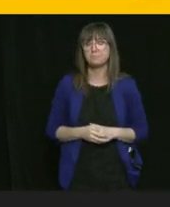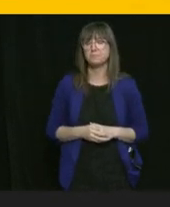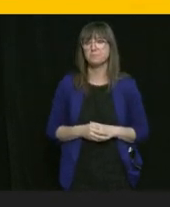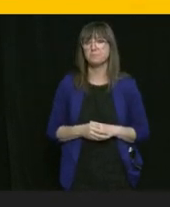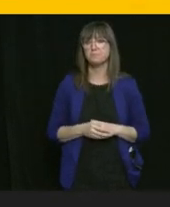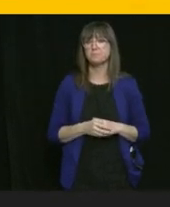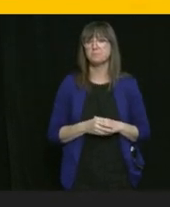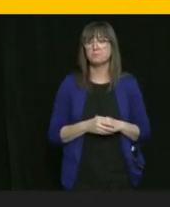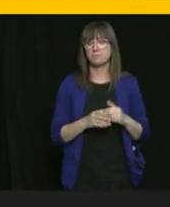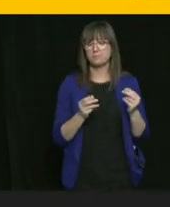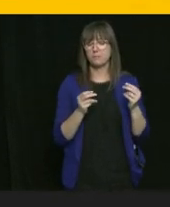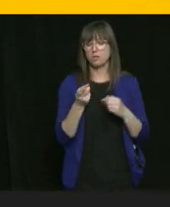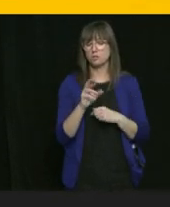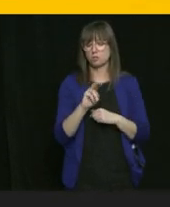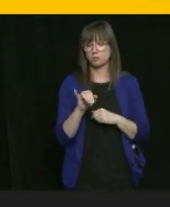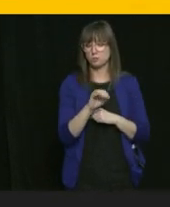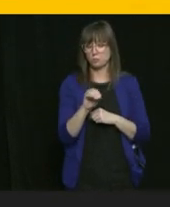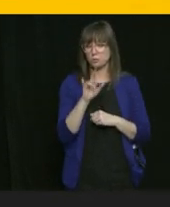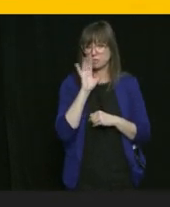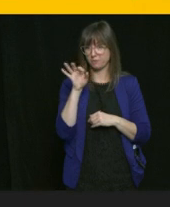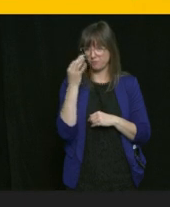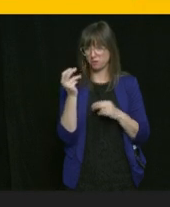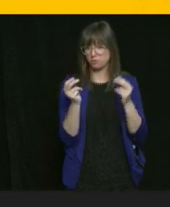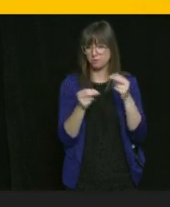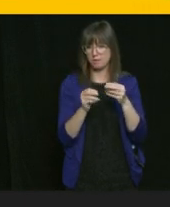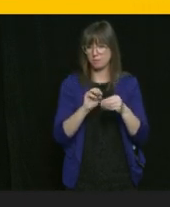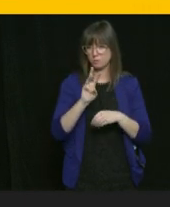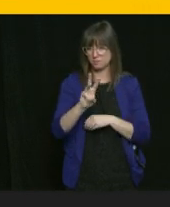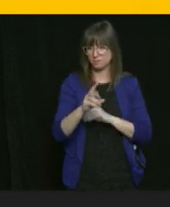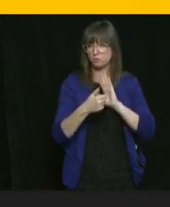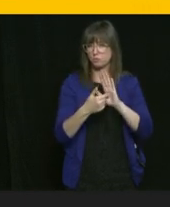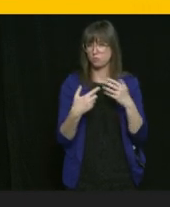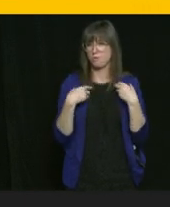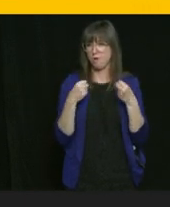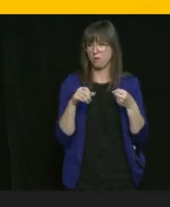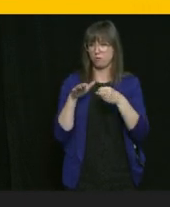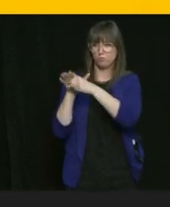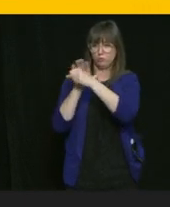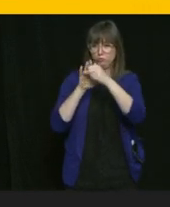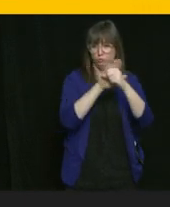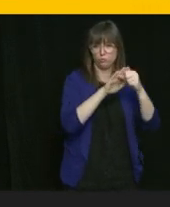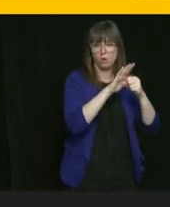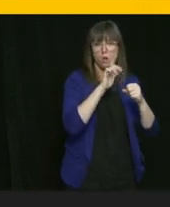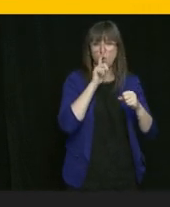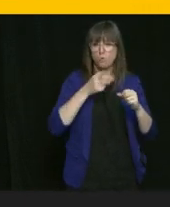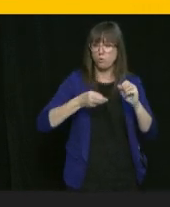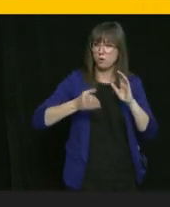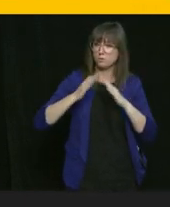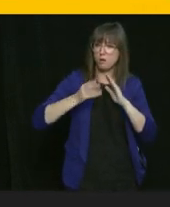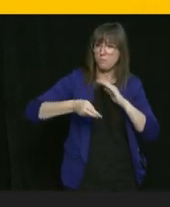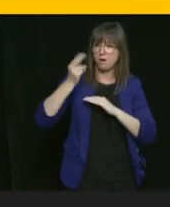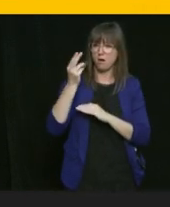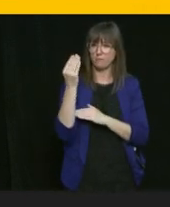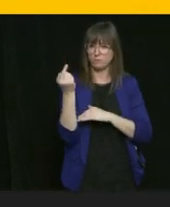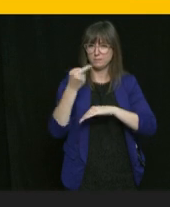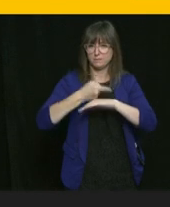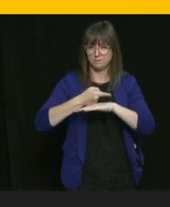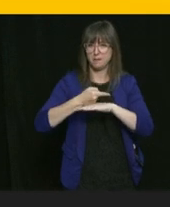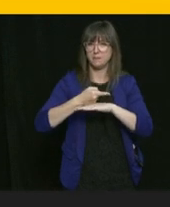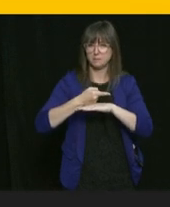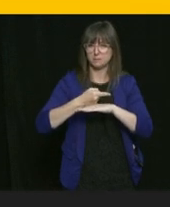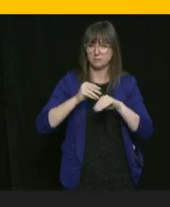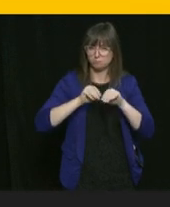Slide 6. This map shows health regions with the highest 14-day incidence